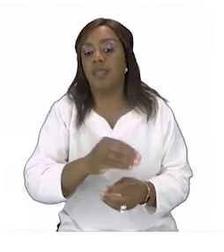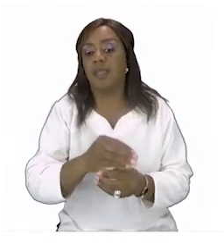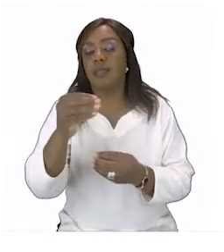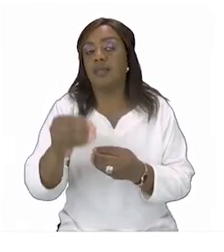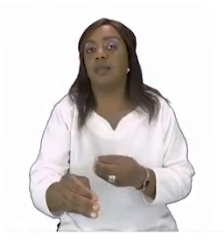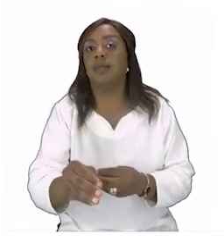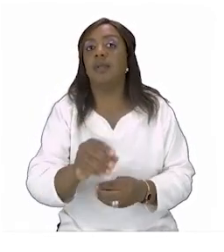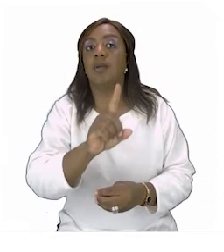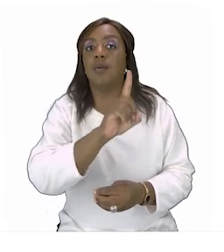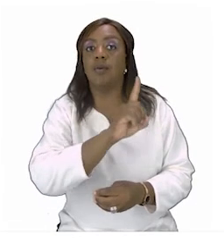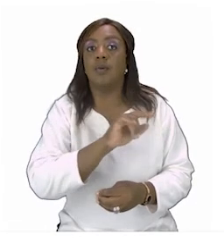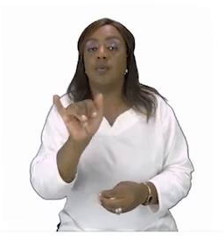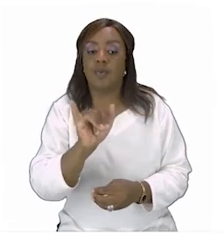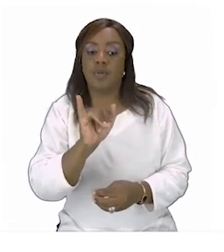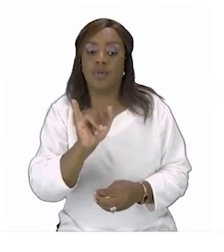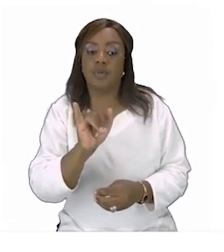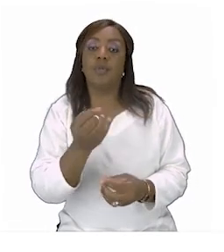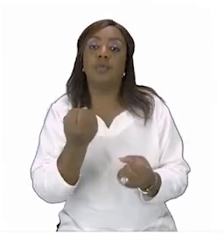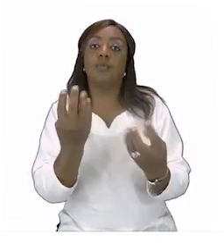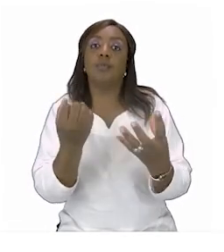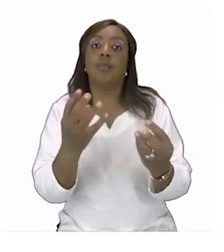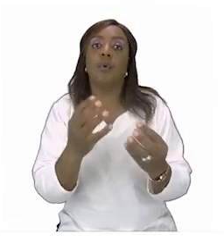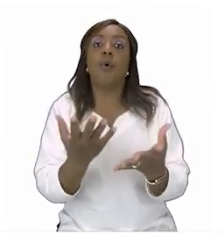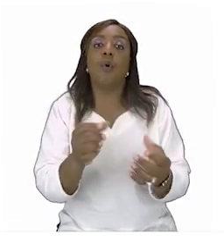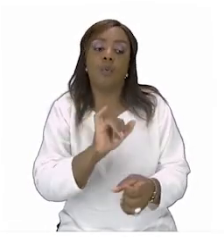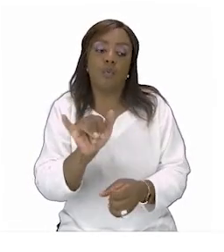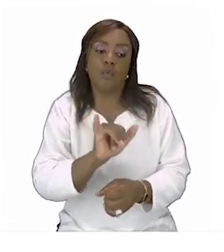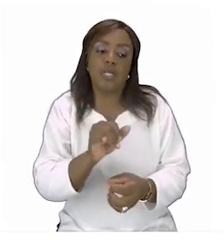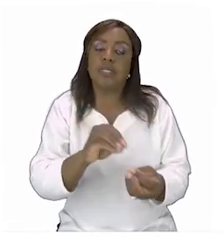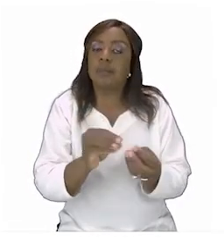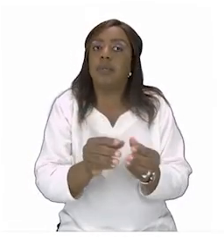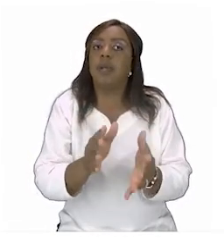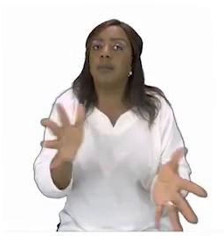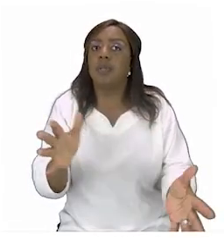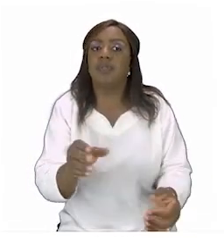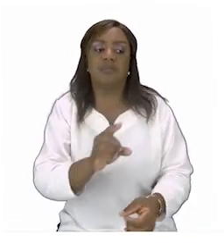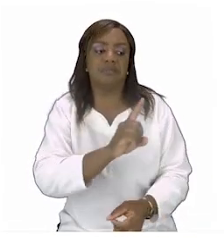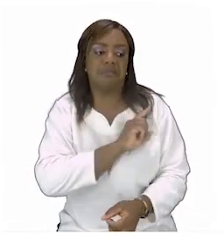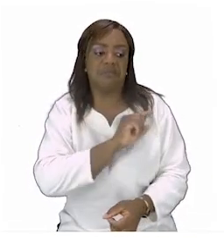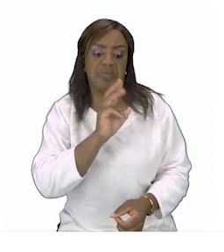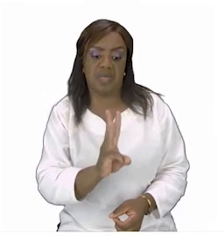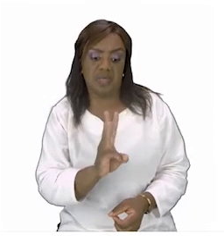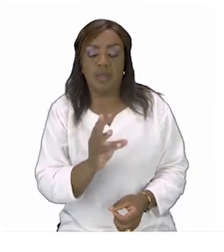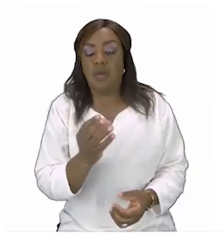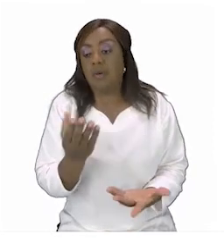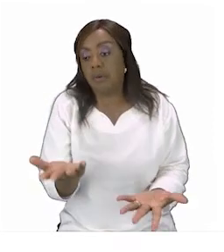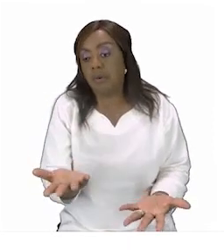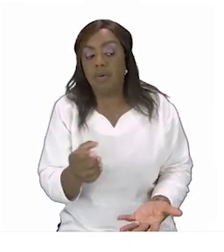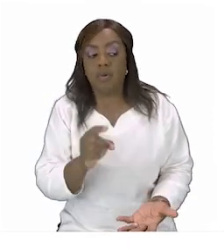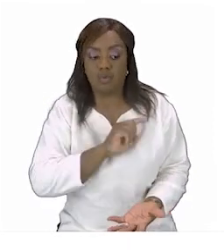says, which one is more? Is it 13 or